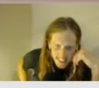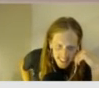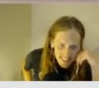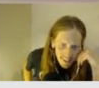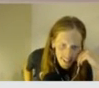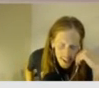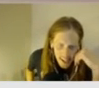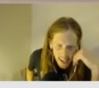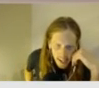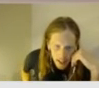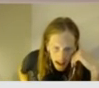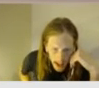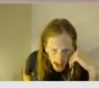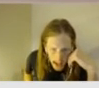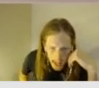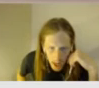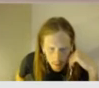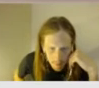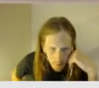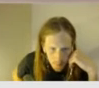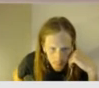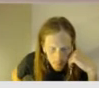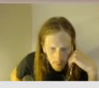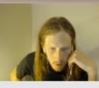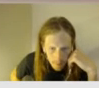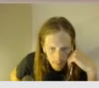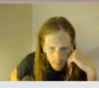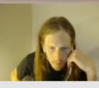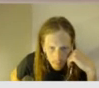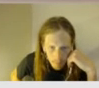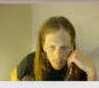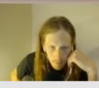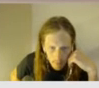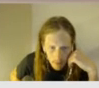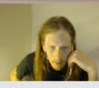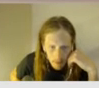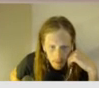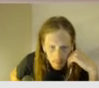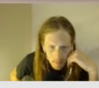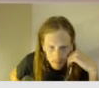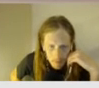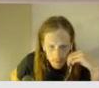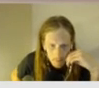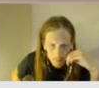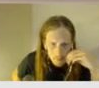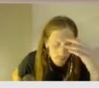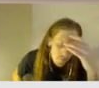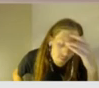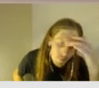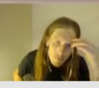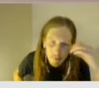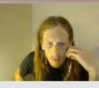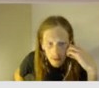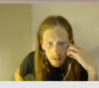photos. I always start with a compliment, you know, you can't go wrong with that. and we'll talk for a while, and I'll say, hey,